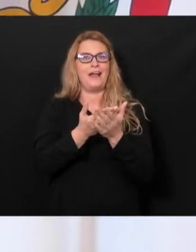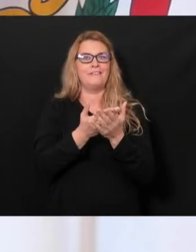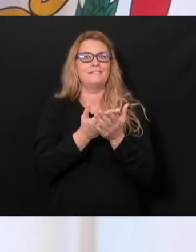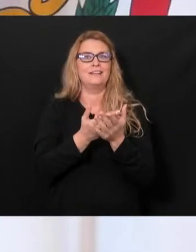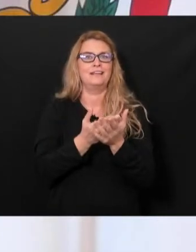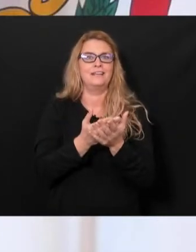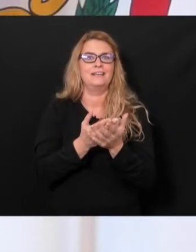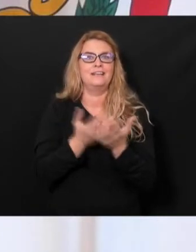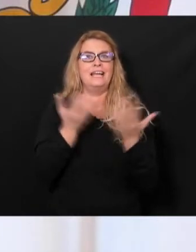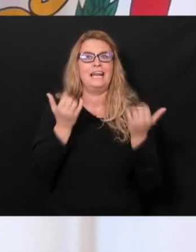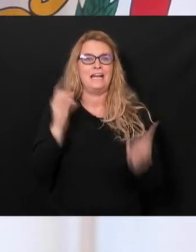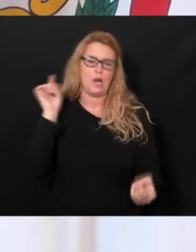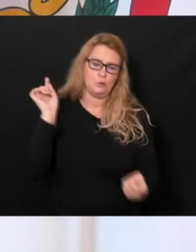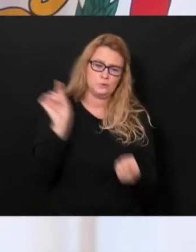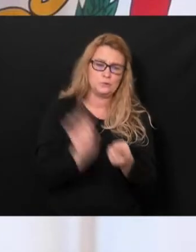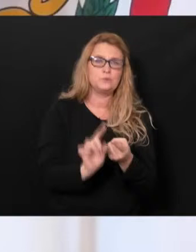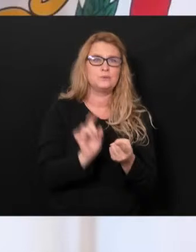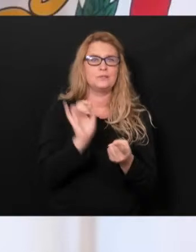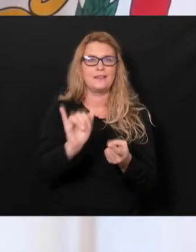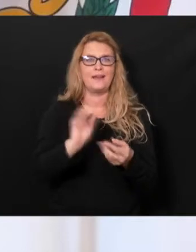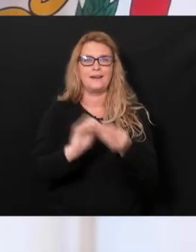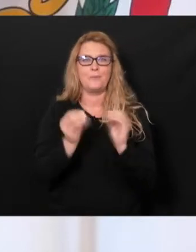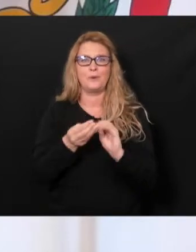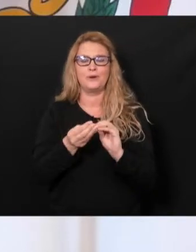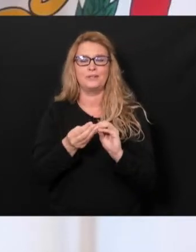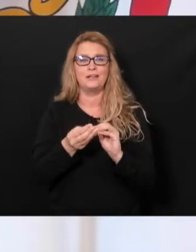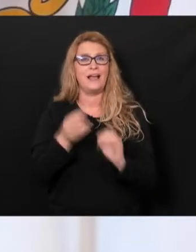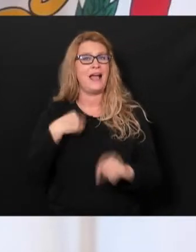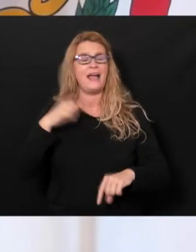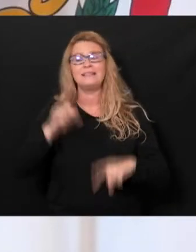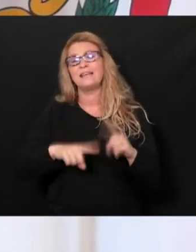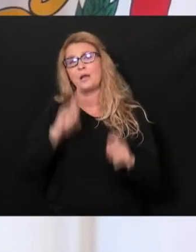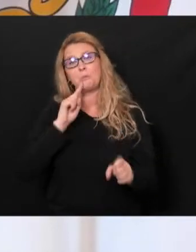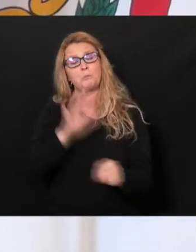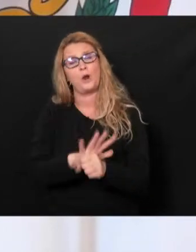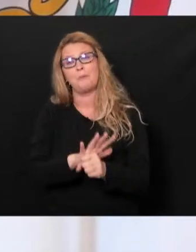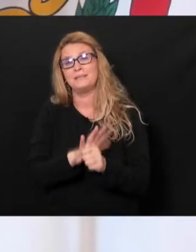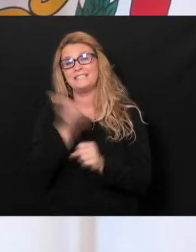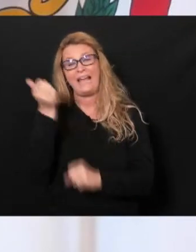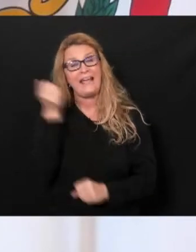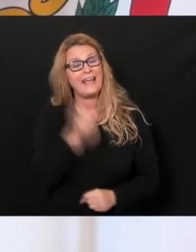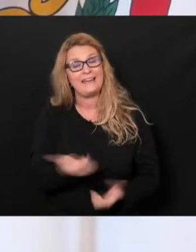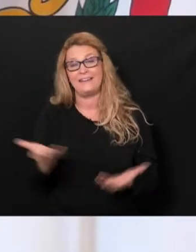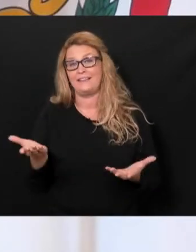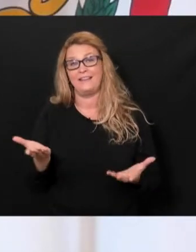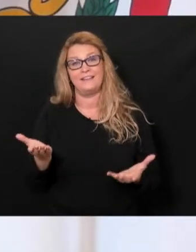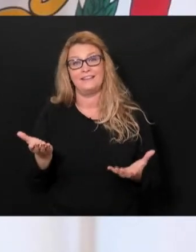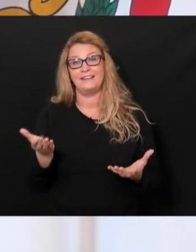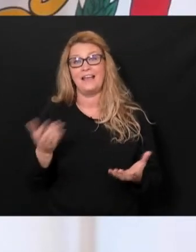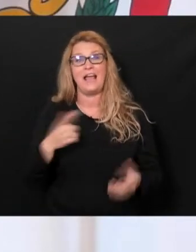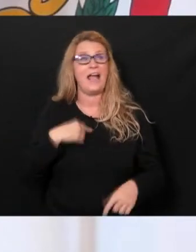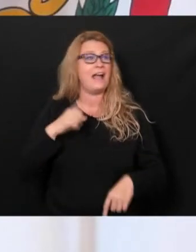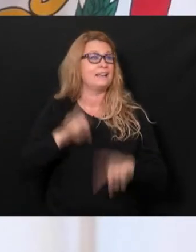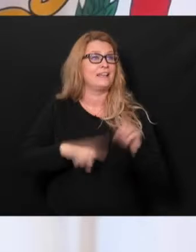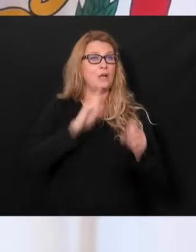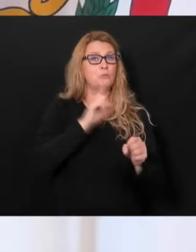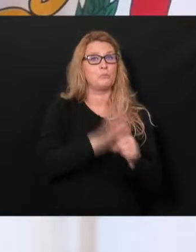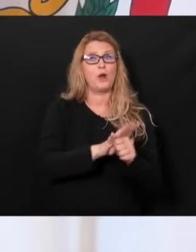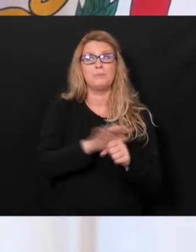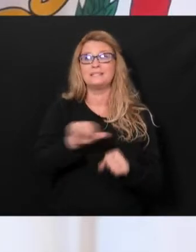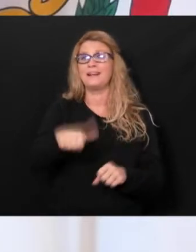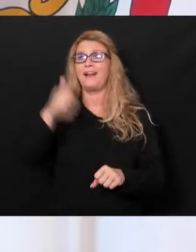away from us. Now, I can't guarantee anything. I can't guarantee that a variant won't come and cause us